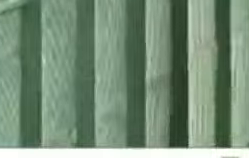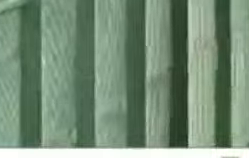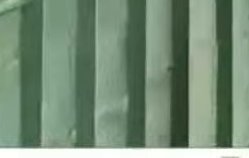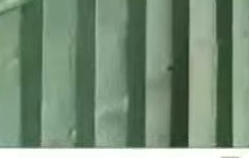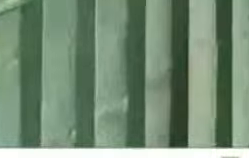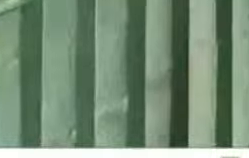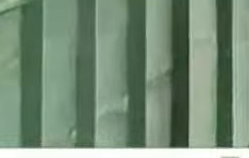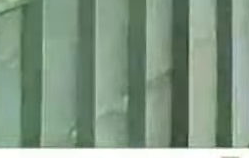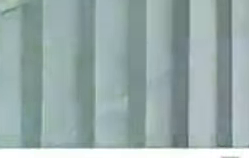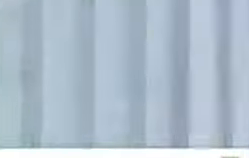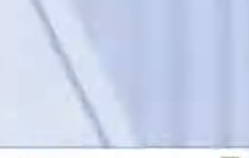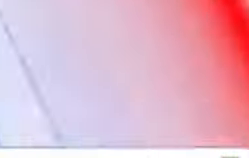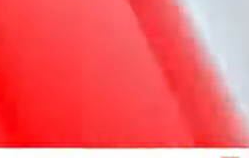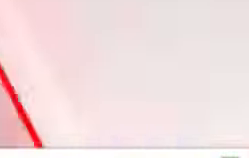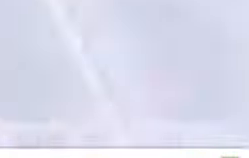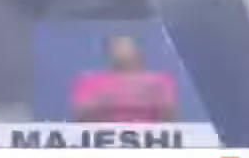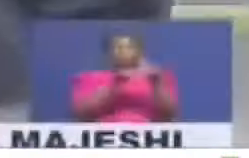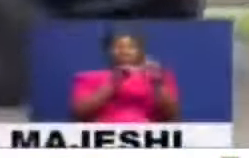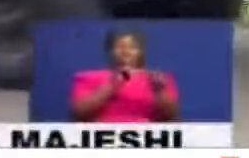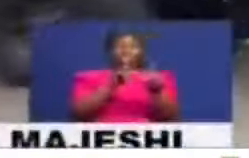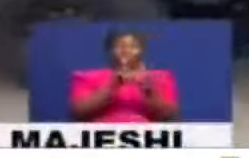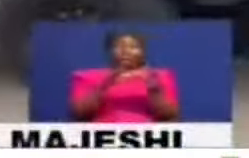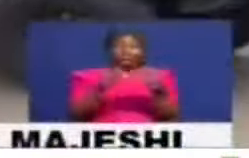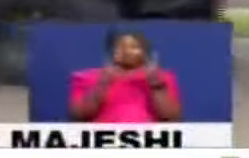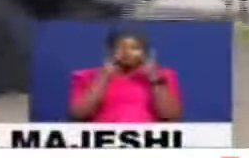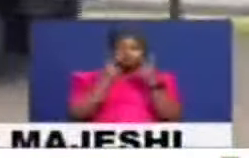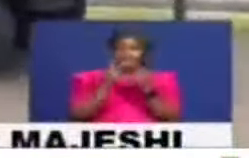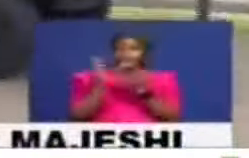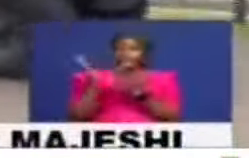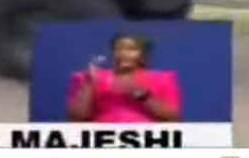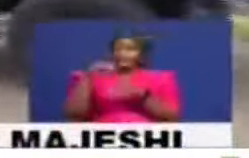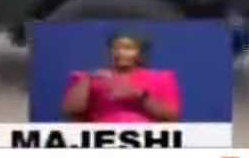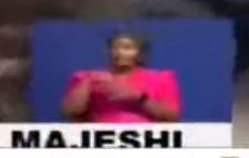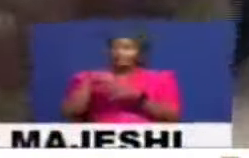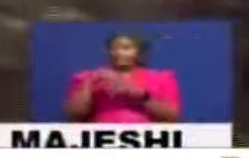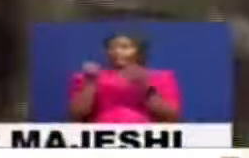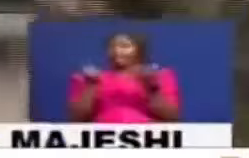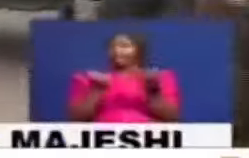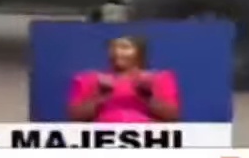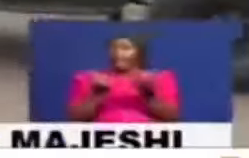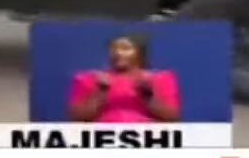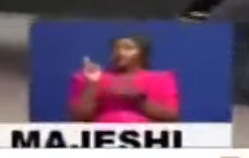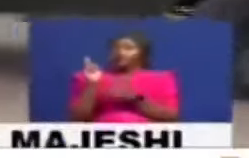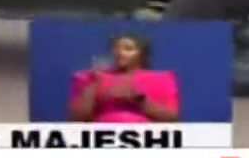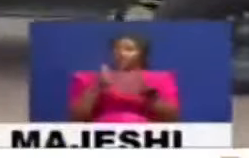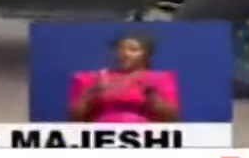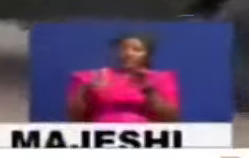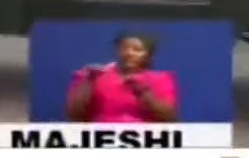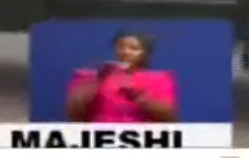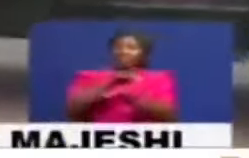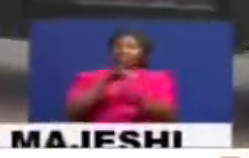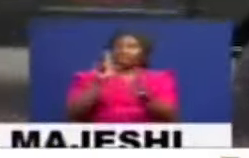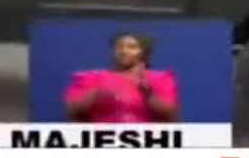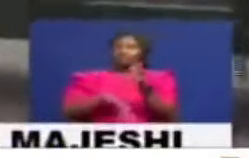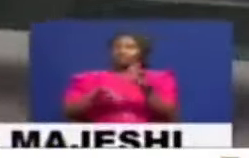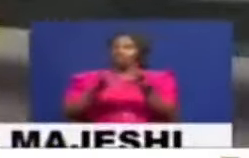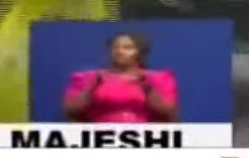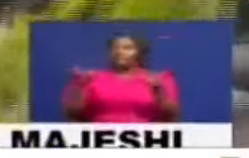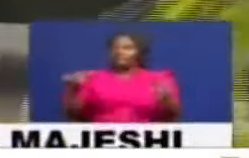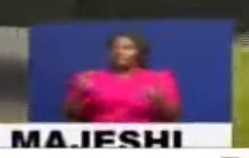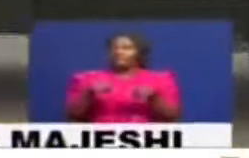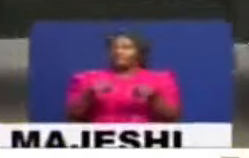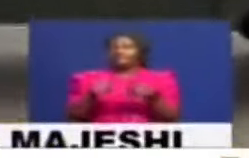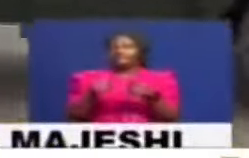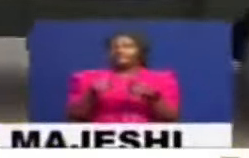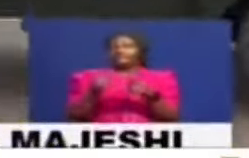as a recruit, you train, you go through the ranks, you give orders. These people are listening to you. I can